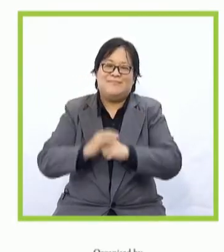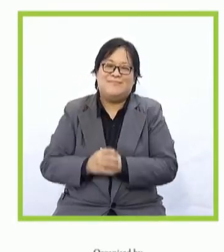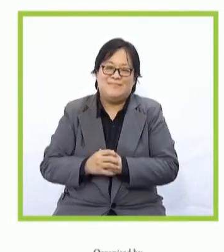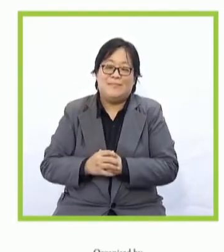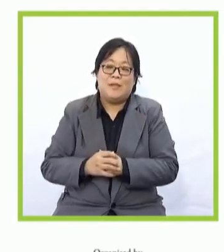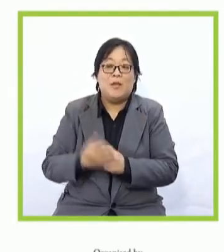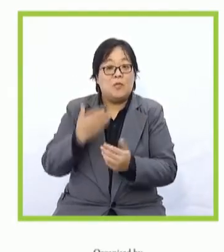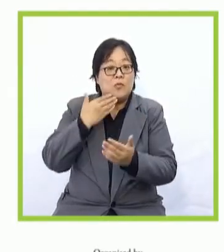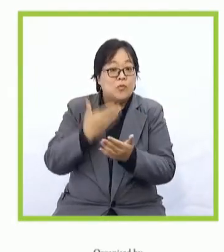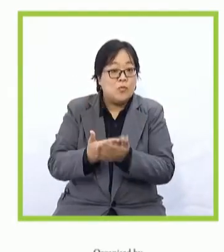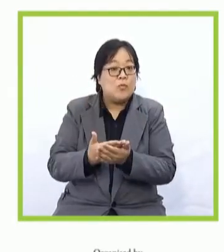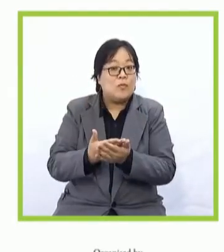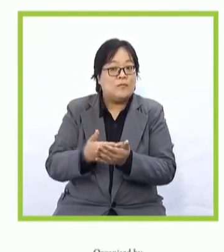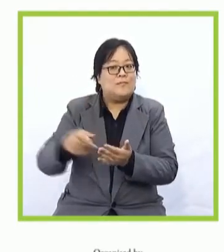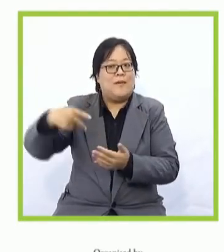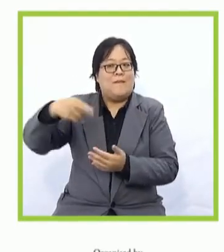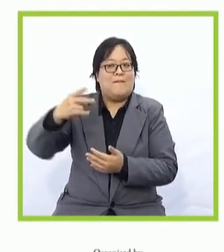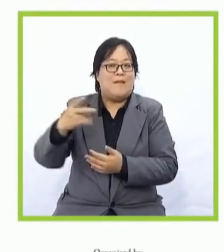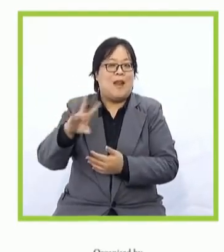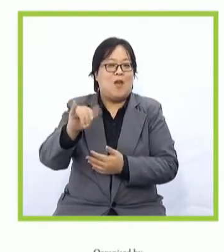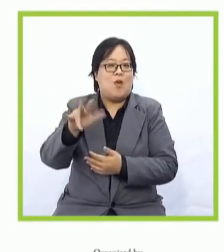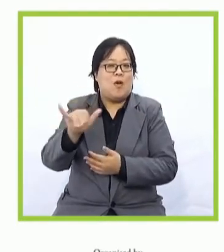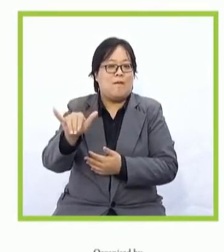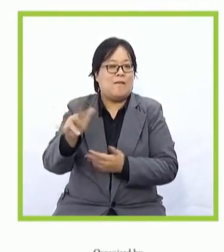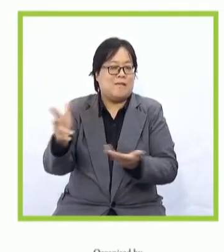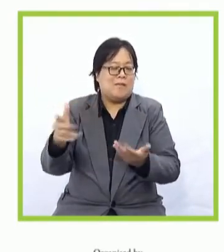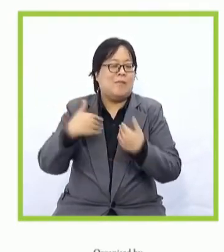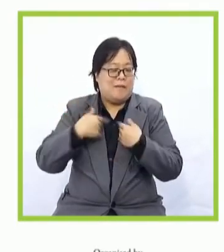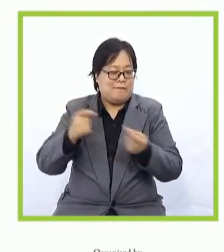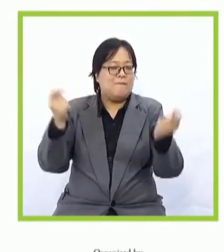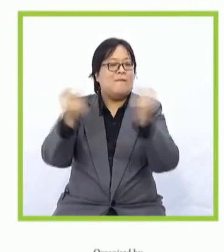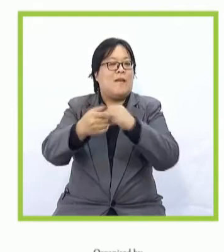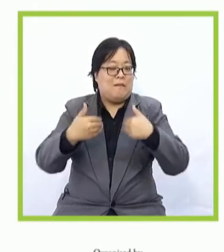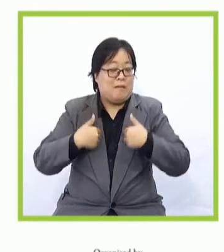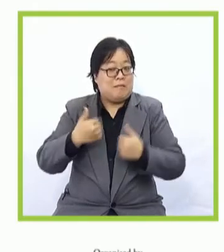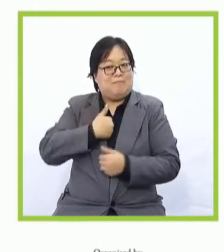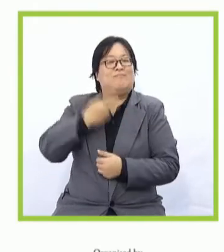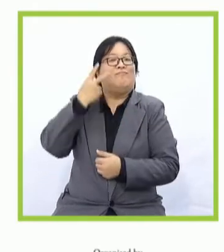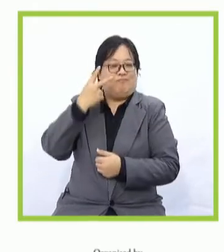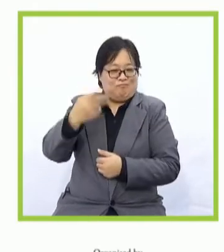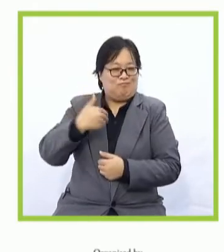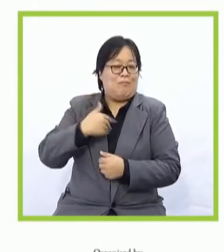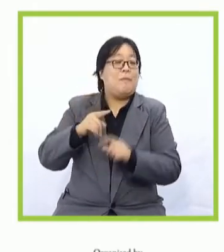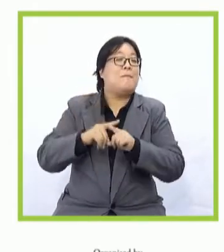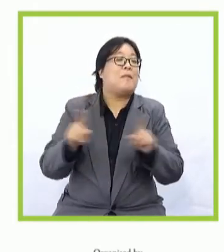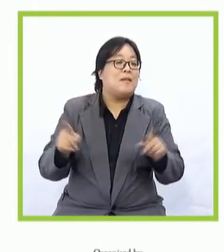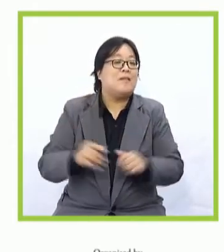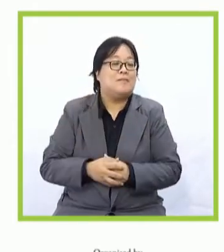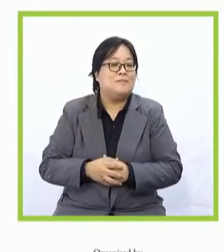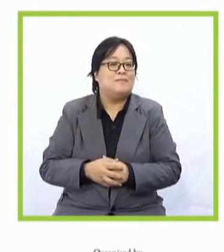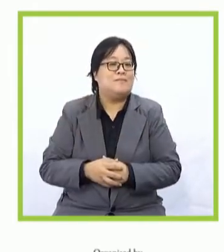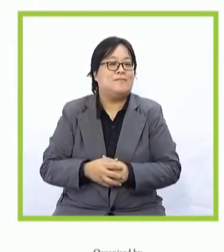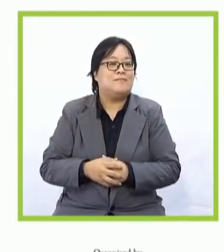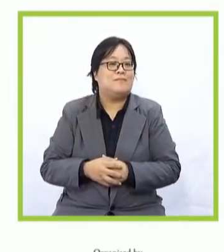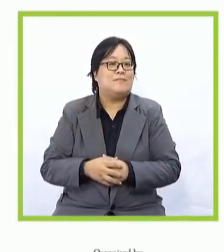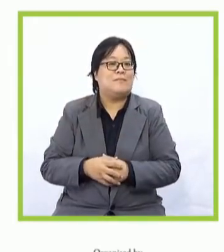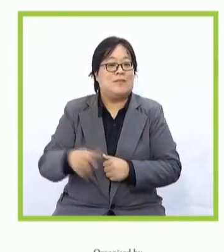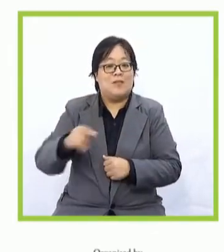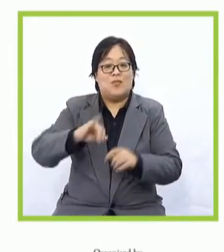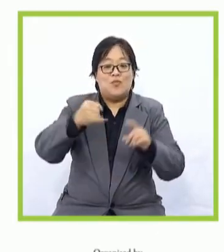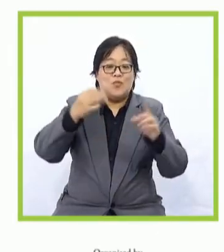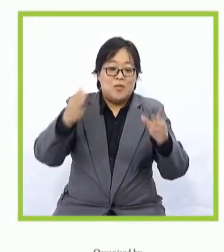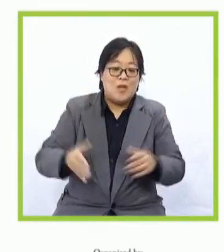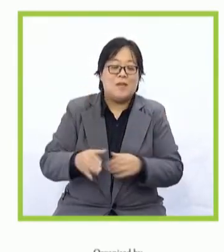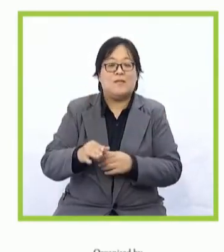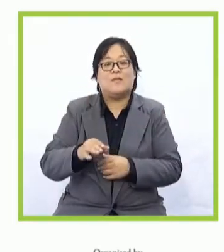is good to do philanthropy. It does make a difference. I've seen it with my own eyes. But as multimillionaire entrepreneur